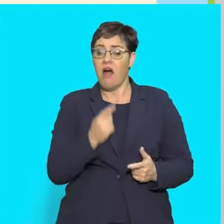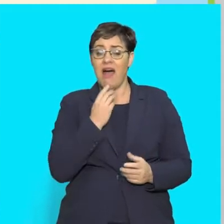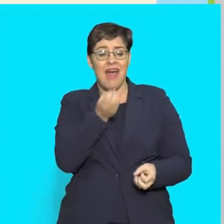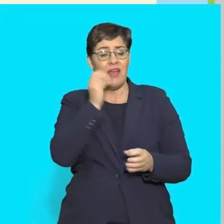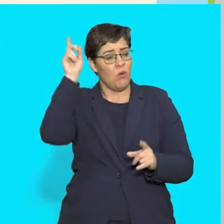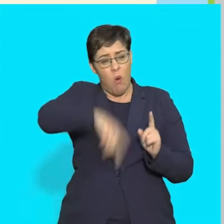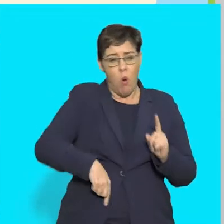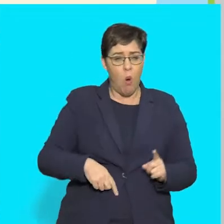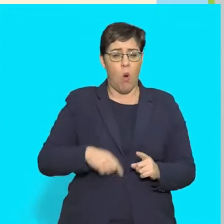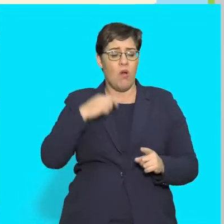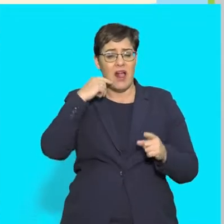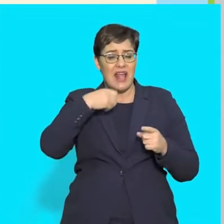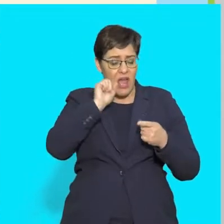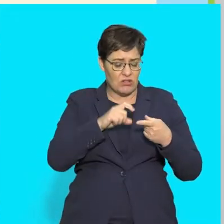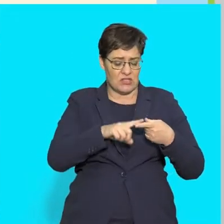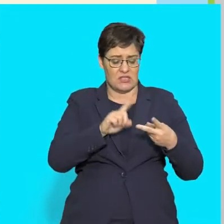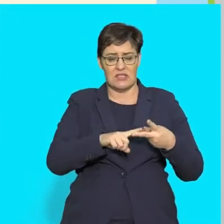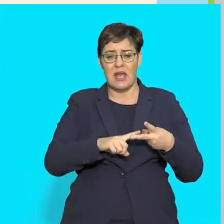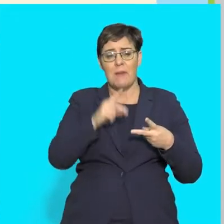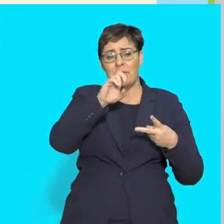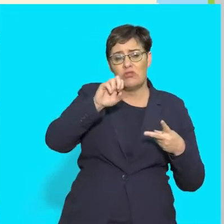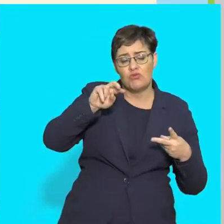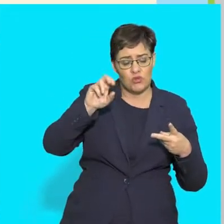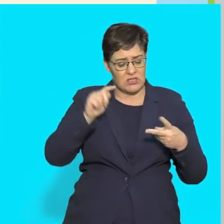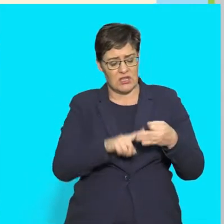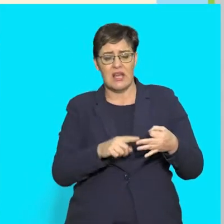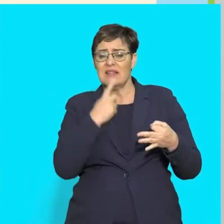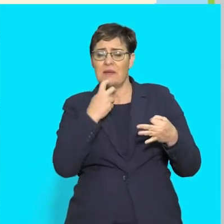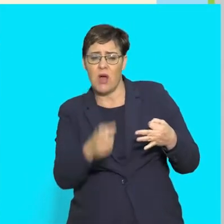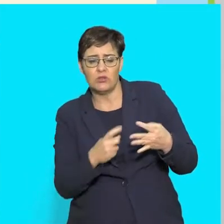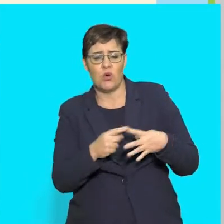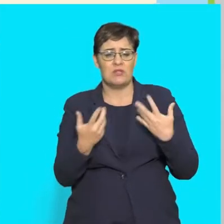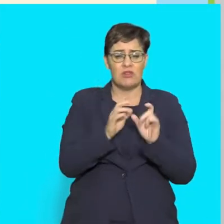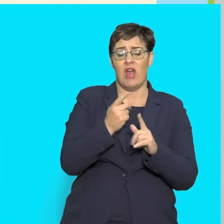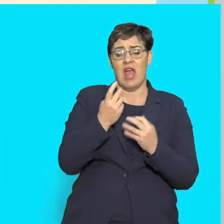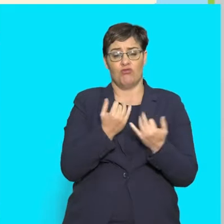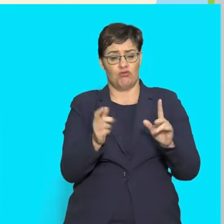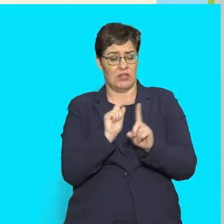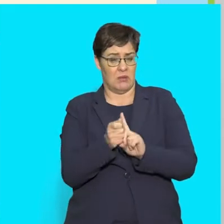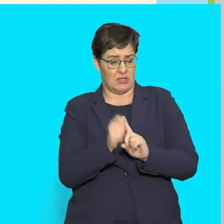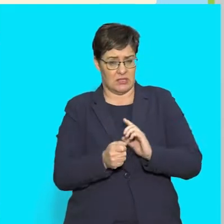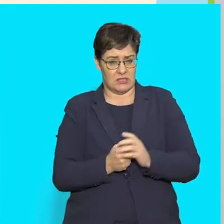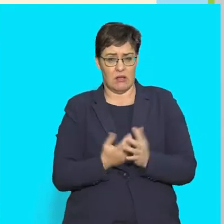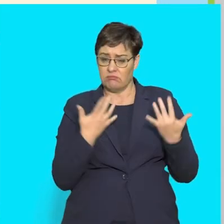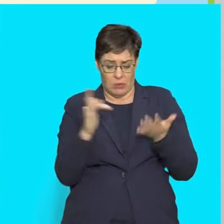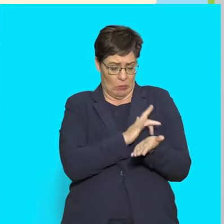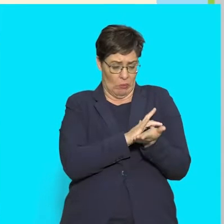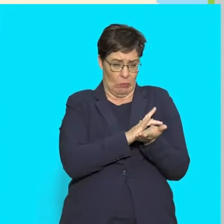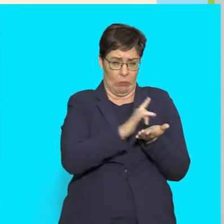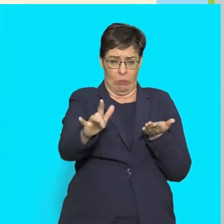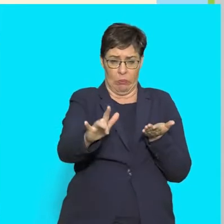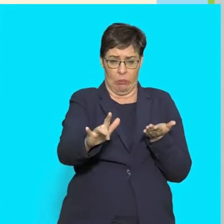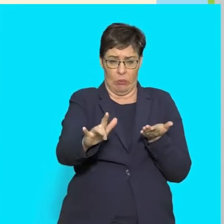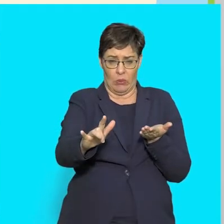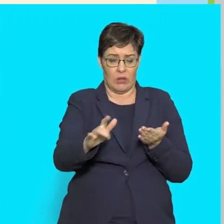ate all the carrots, beetroot, cabbage, tomatoes, spinach, and green beans. The garden was bare.